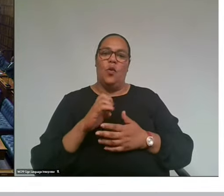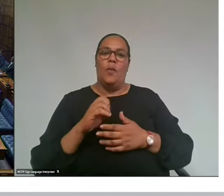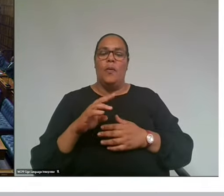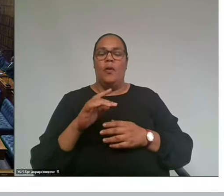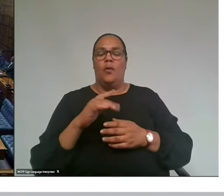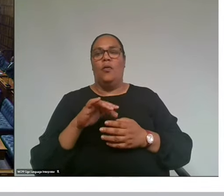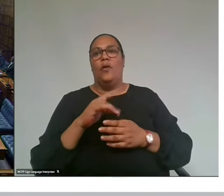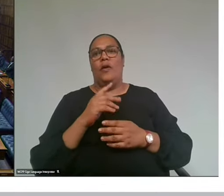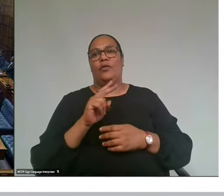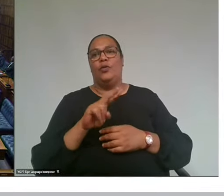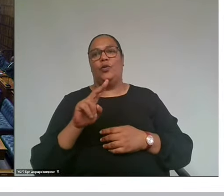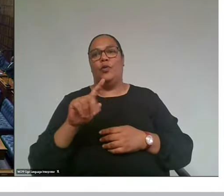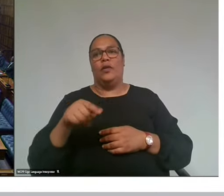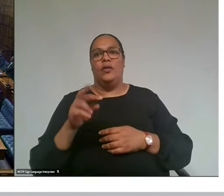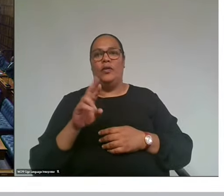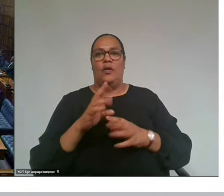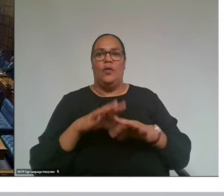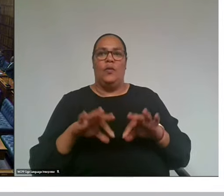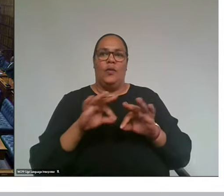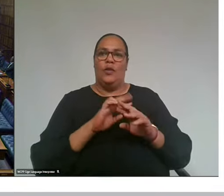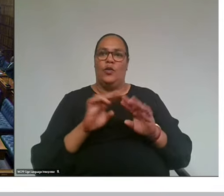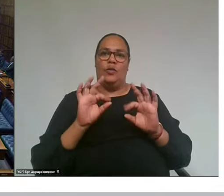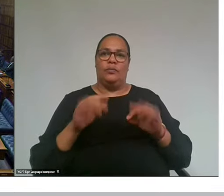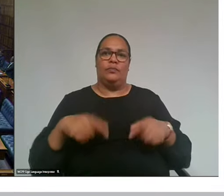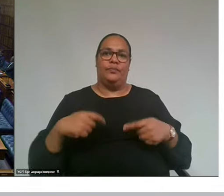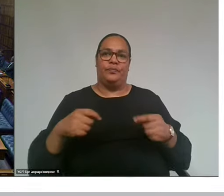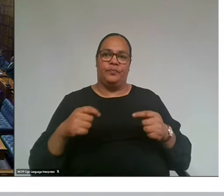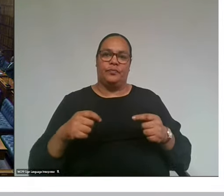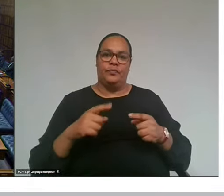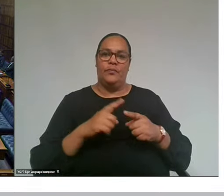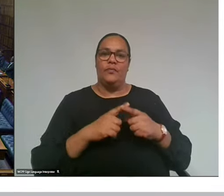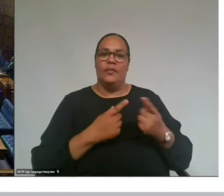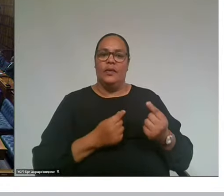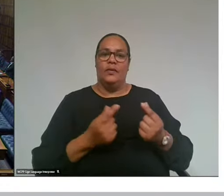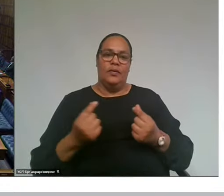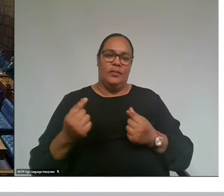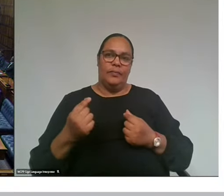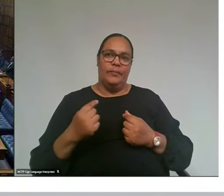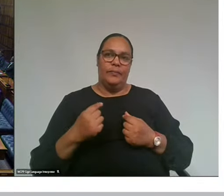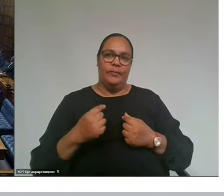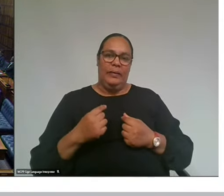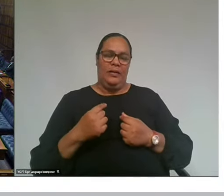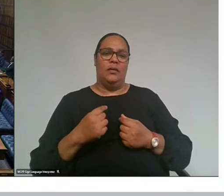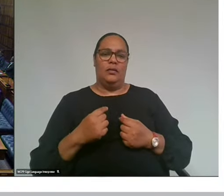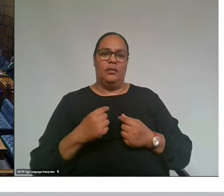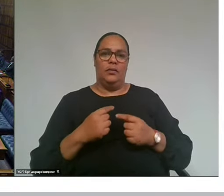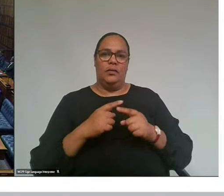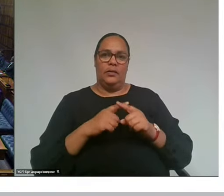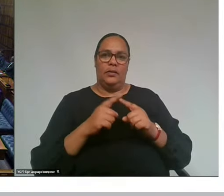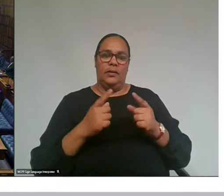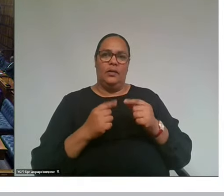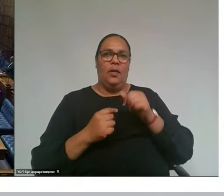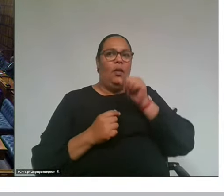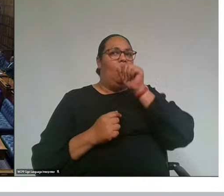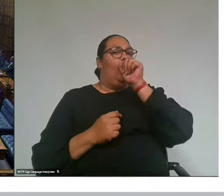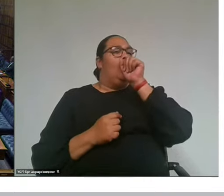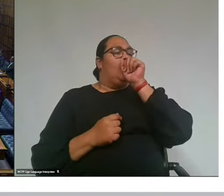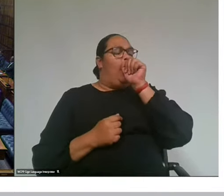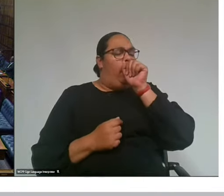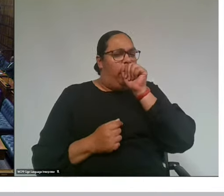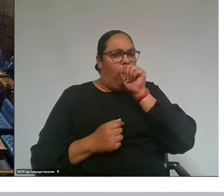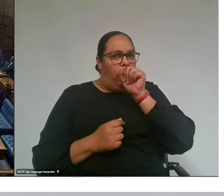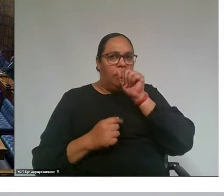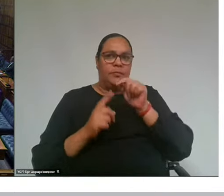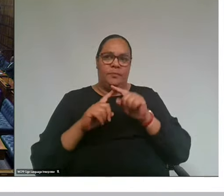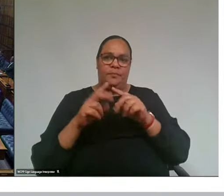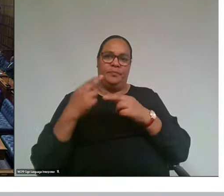was about 22,000 R worth of irregular expenditure so three of those four warning were issued to the staff members that were responsible